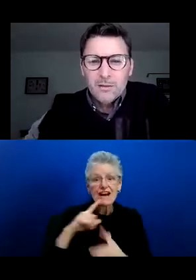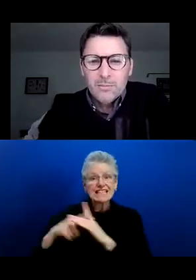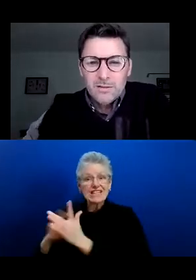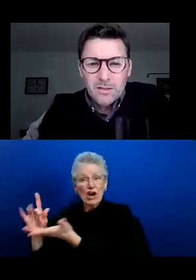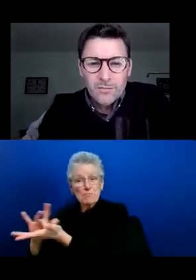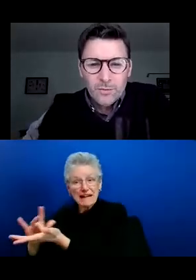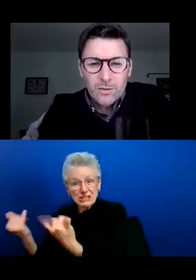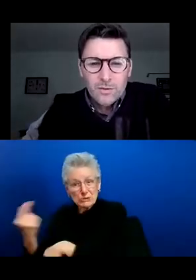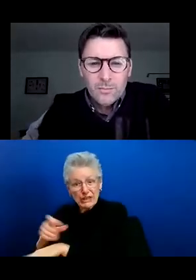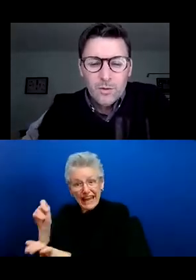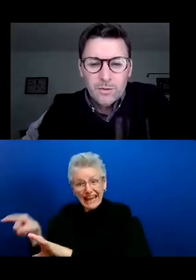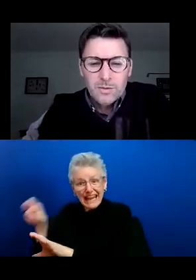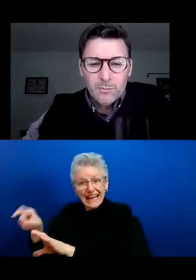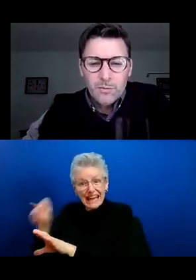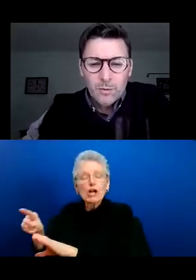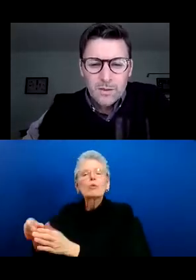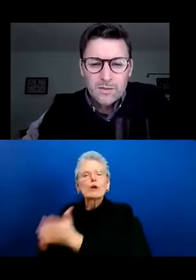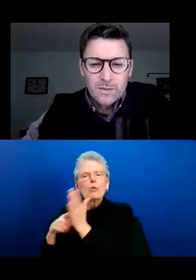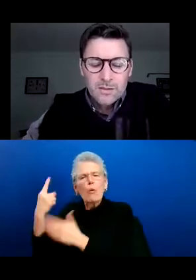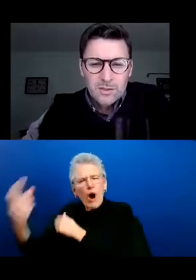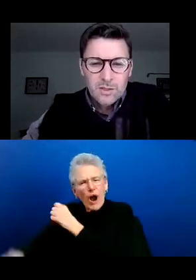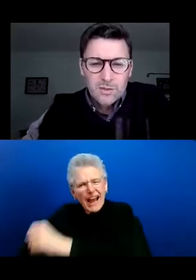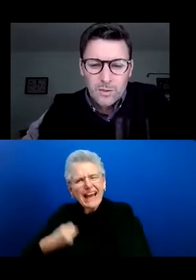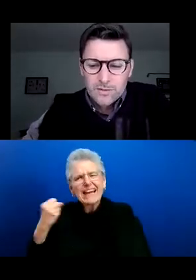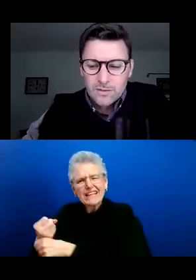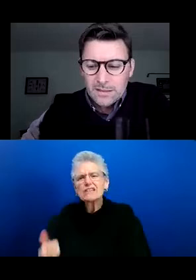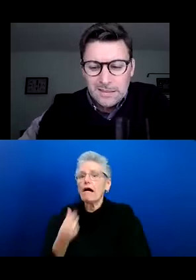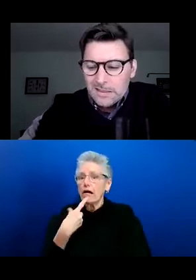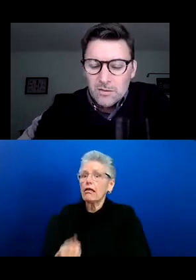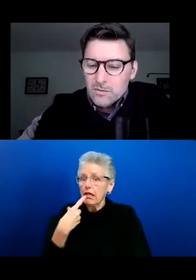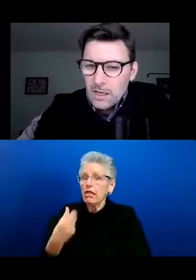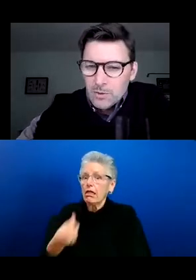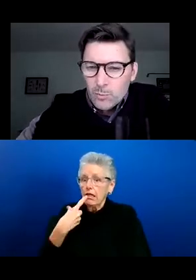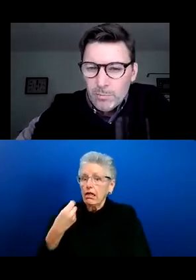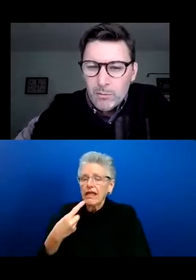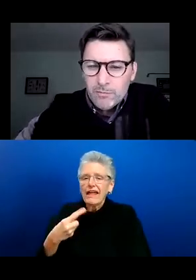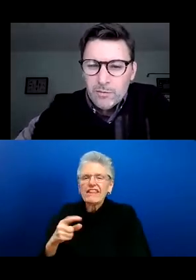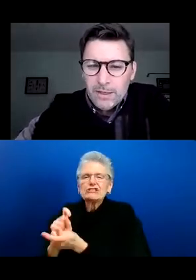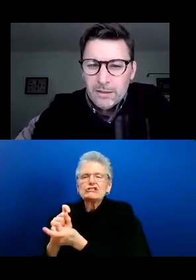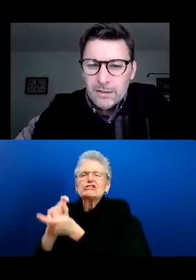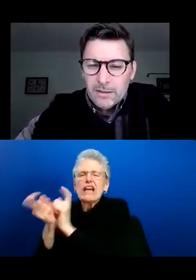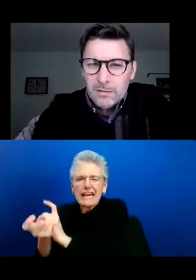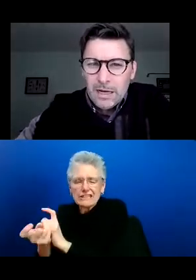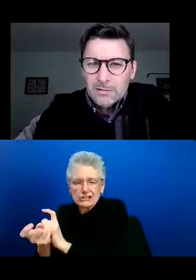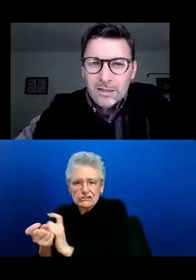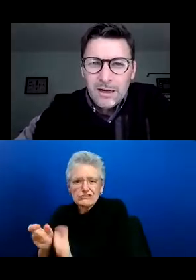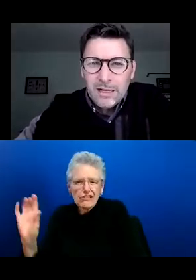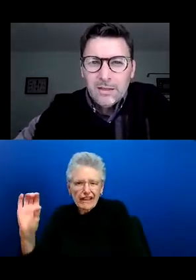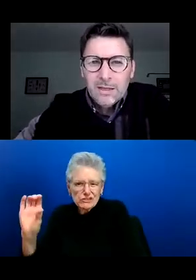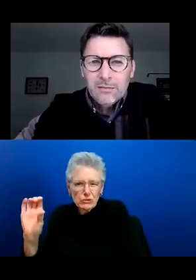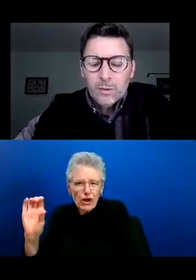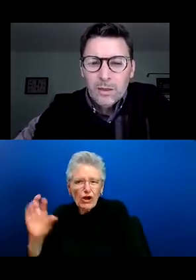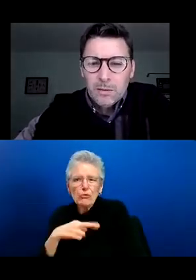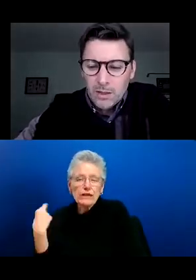it's probably going to take a full year or more before we start seeing that change in risk. There's not much more powerful data